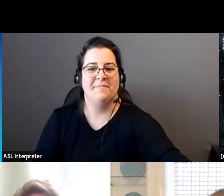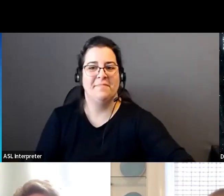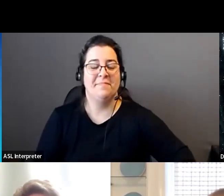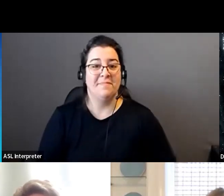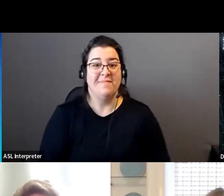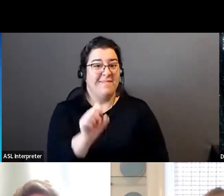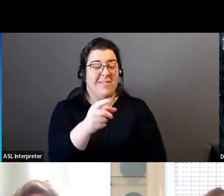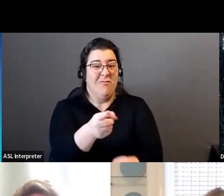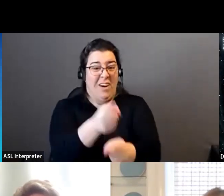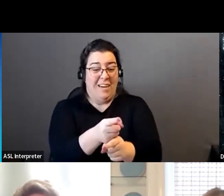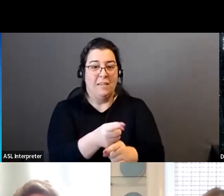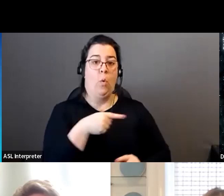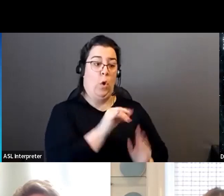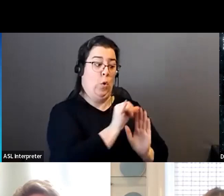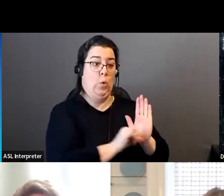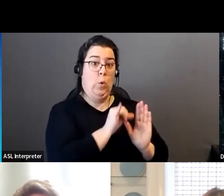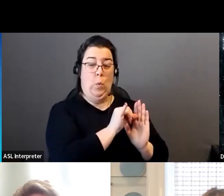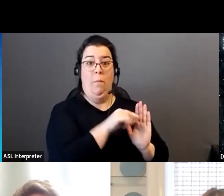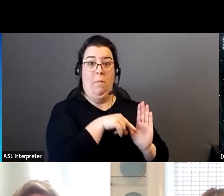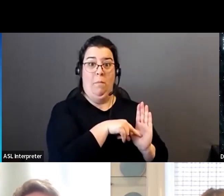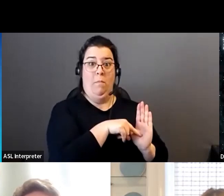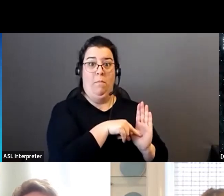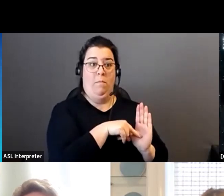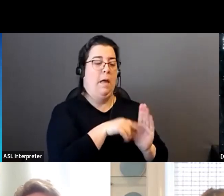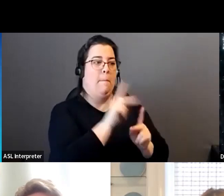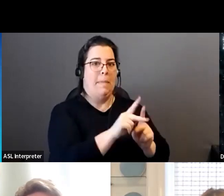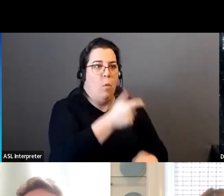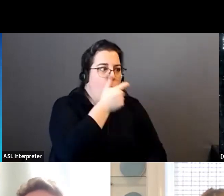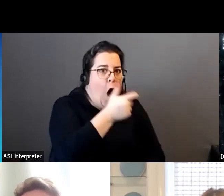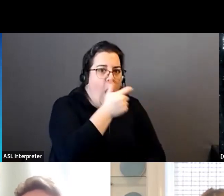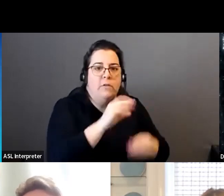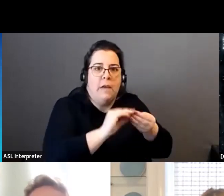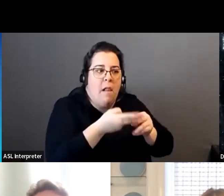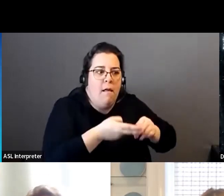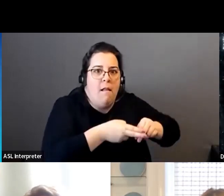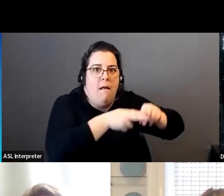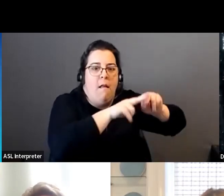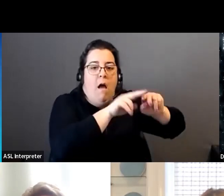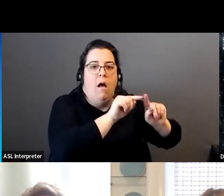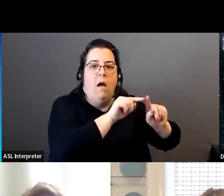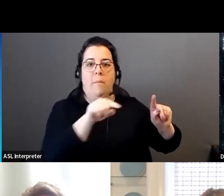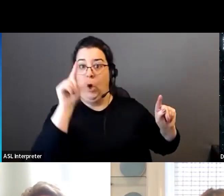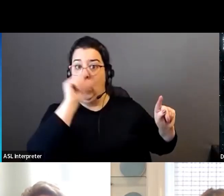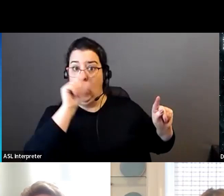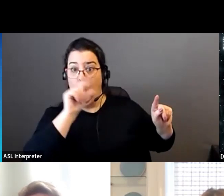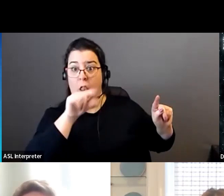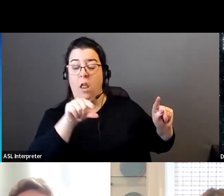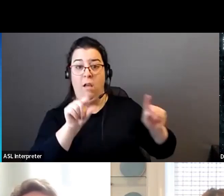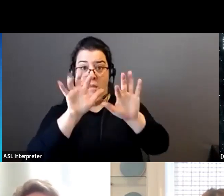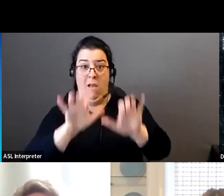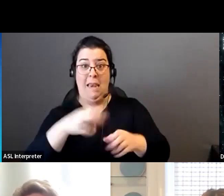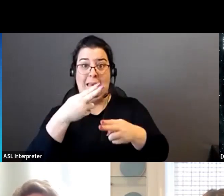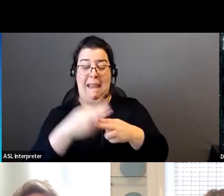your search engine optimization on Google. Tricks of the trade. Right? And Google is